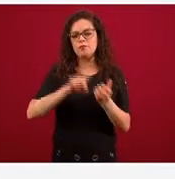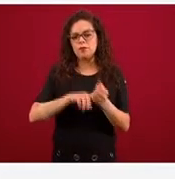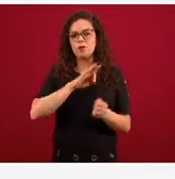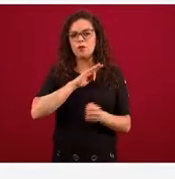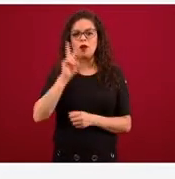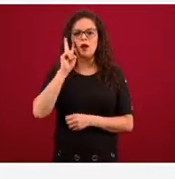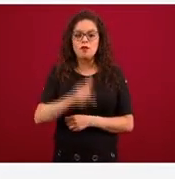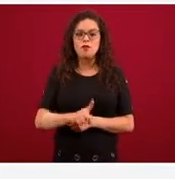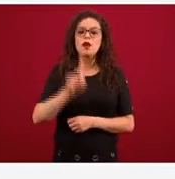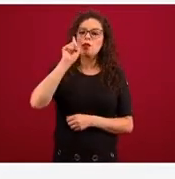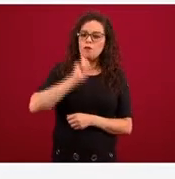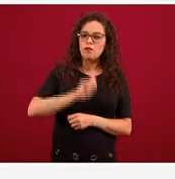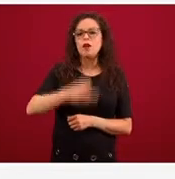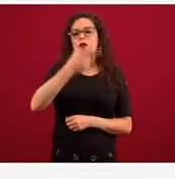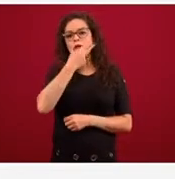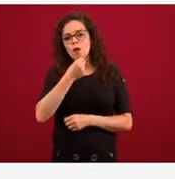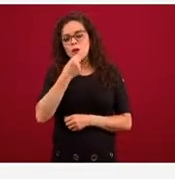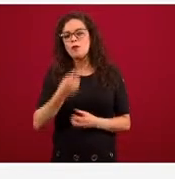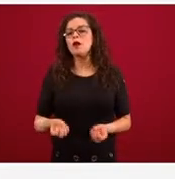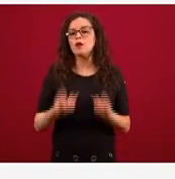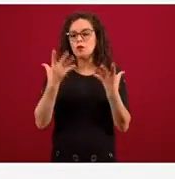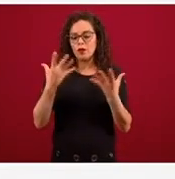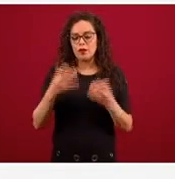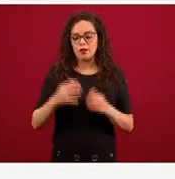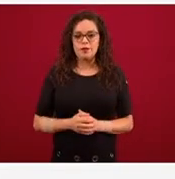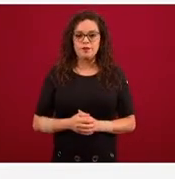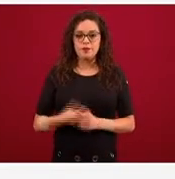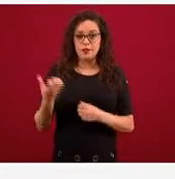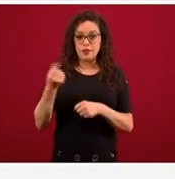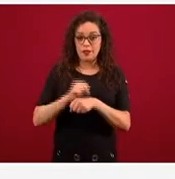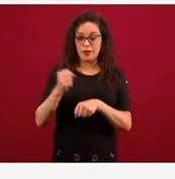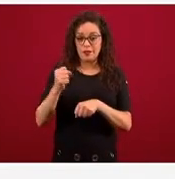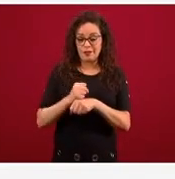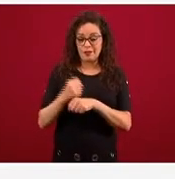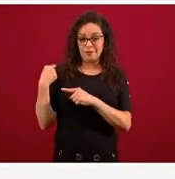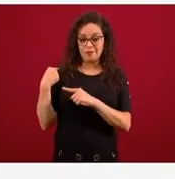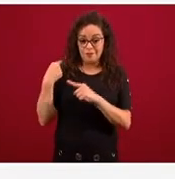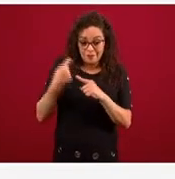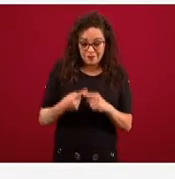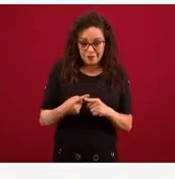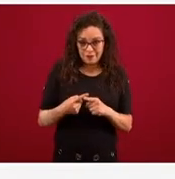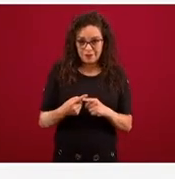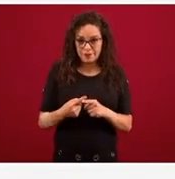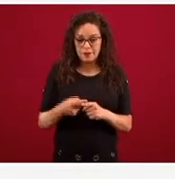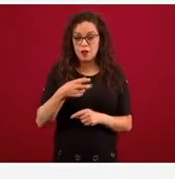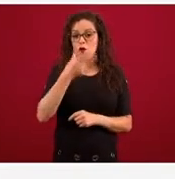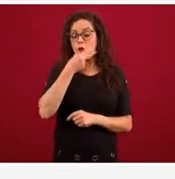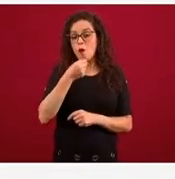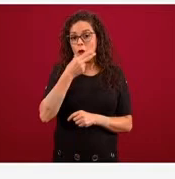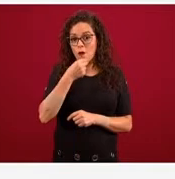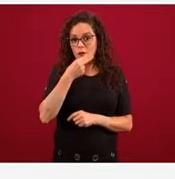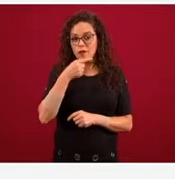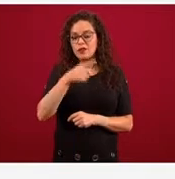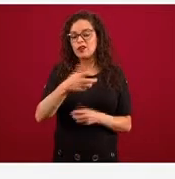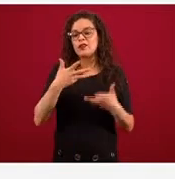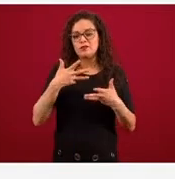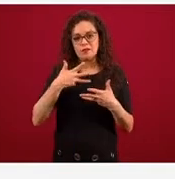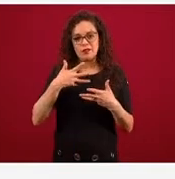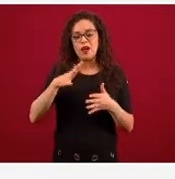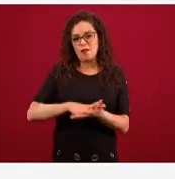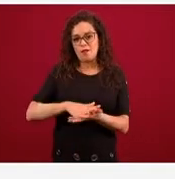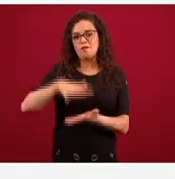Hombres, affecting. mujeres, ya The veníamos men, as we viendo have de las seen over últimas the semanas que last siempre few los weeks, hombres have han had a lot concentrado more la mayor deaths,